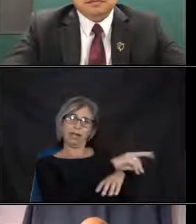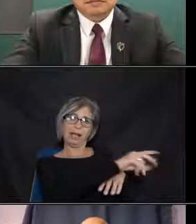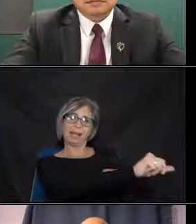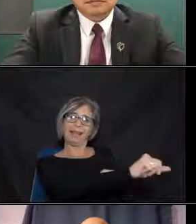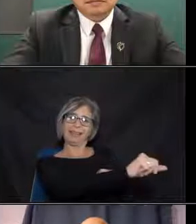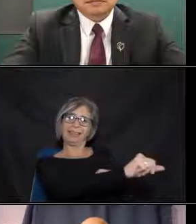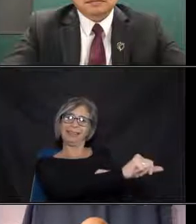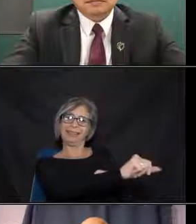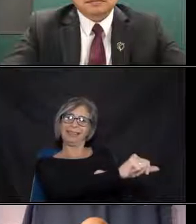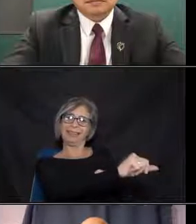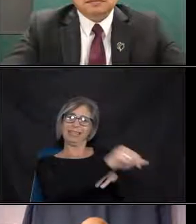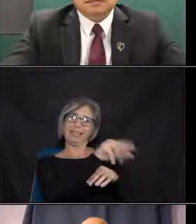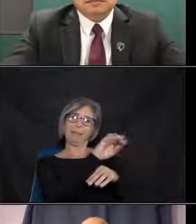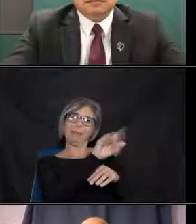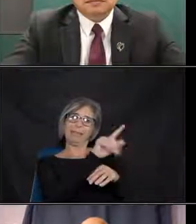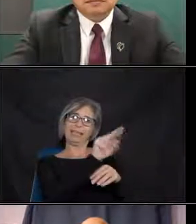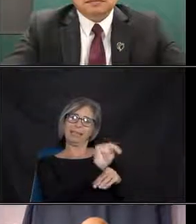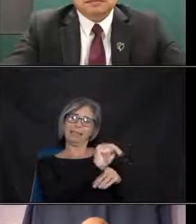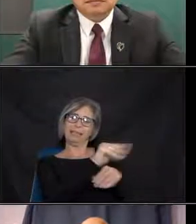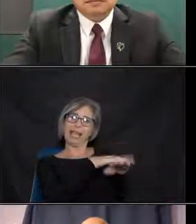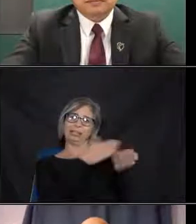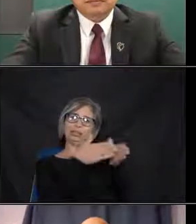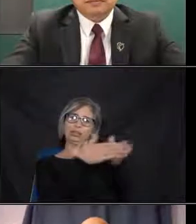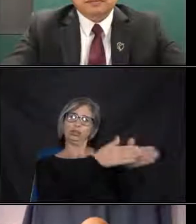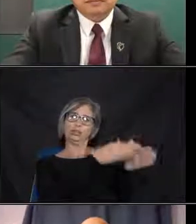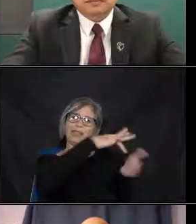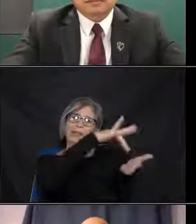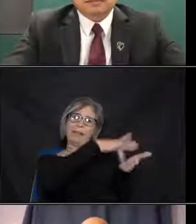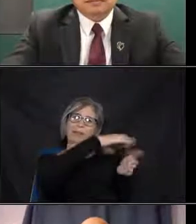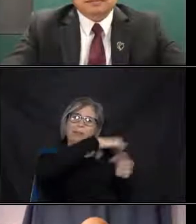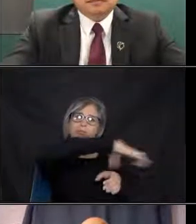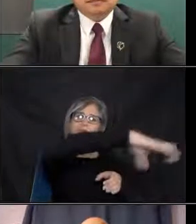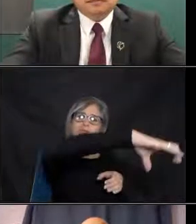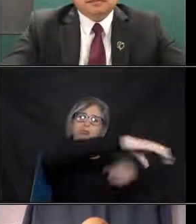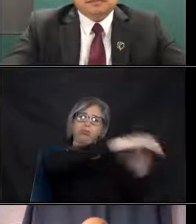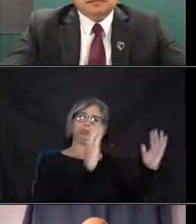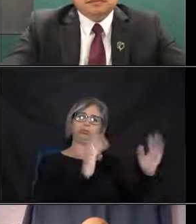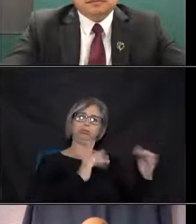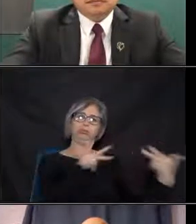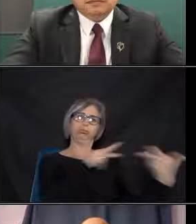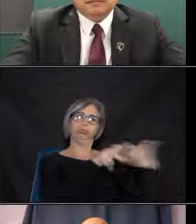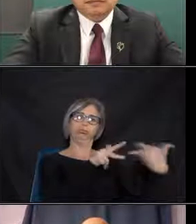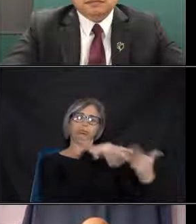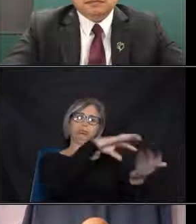in medians and along streets in targeted areas where their trees are most needed